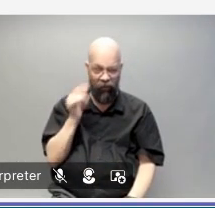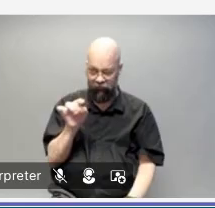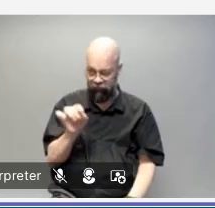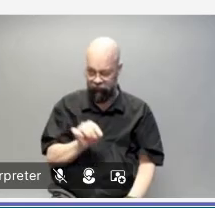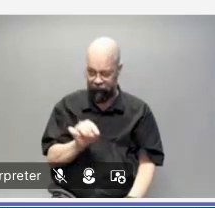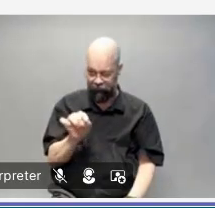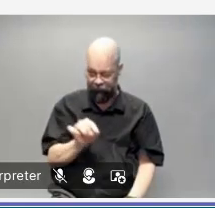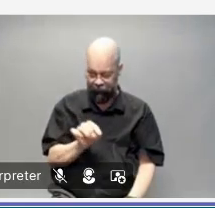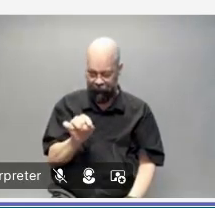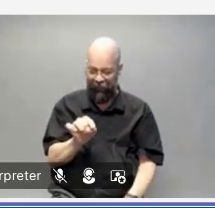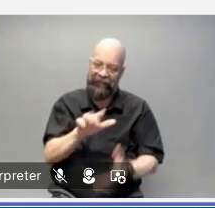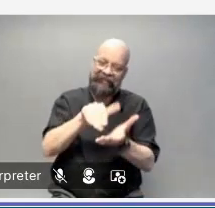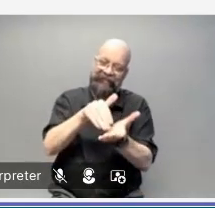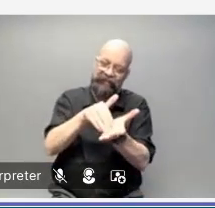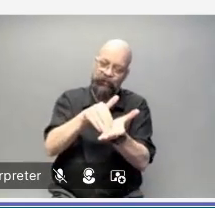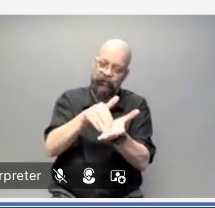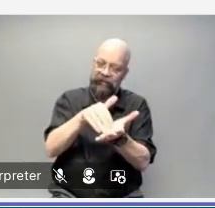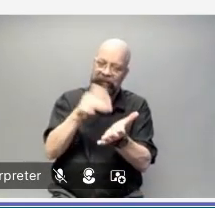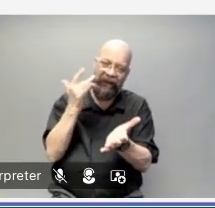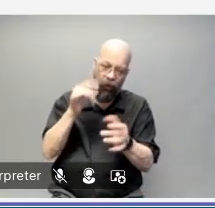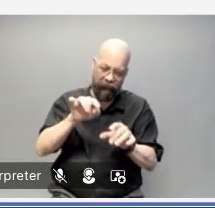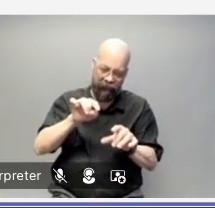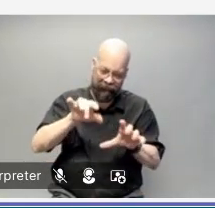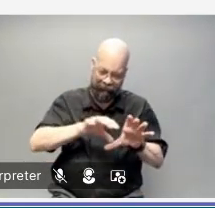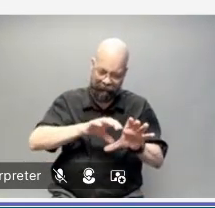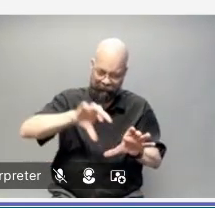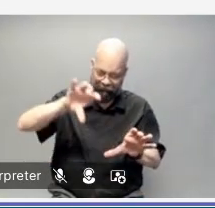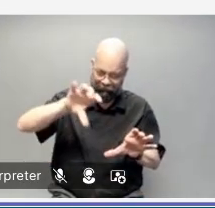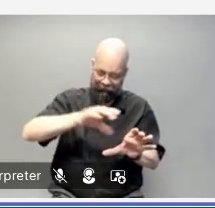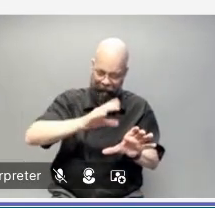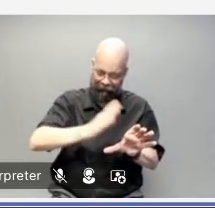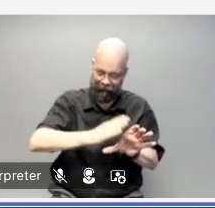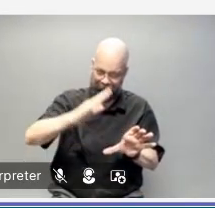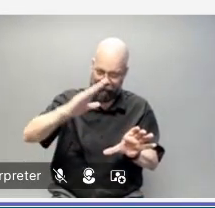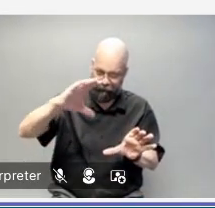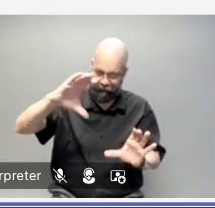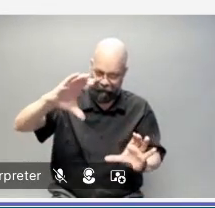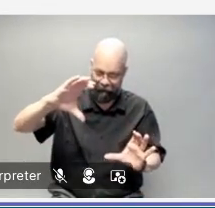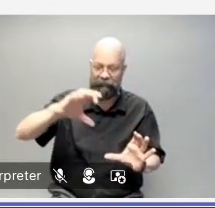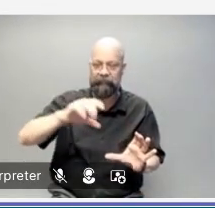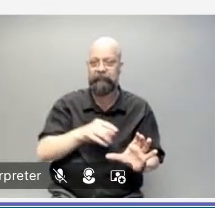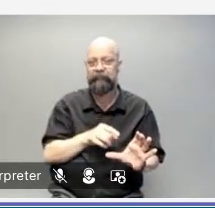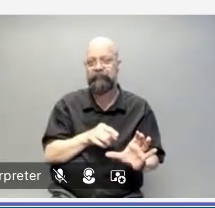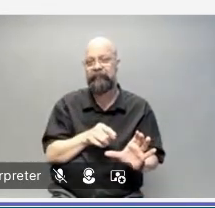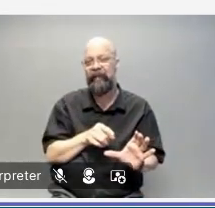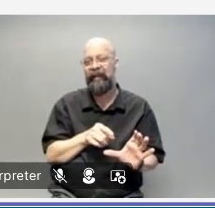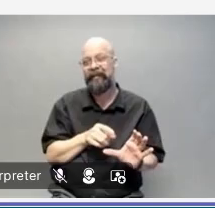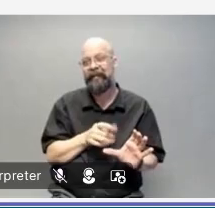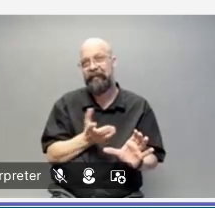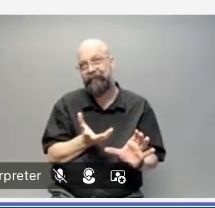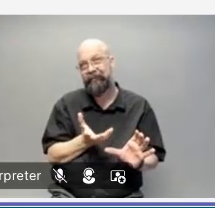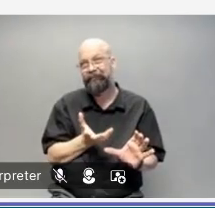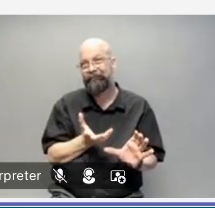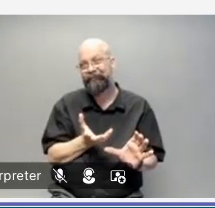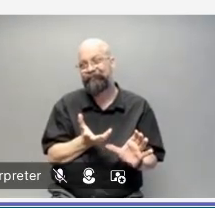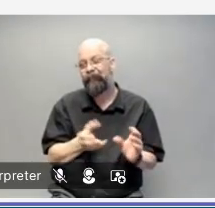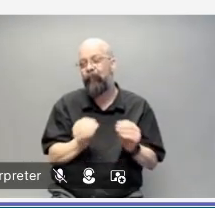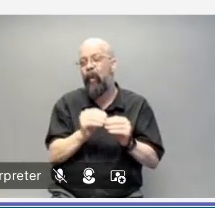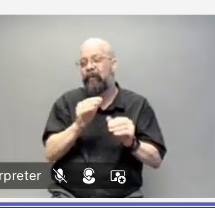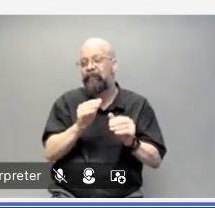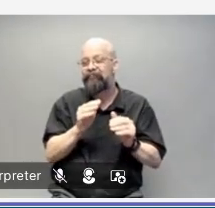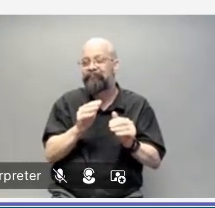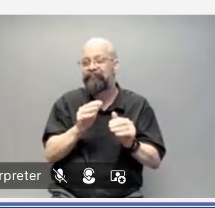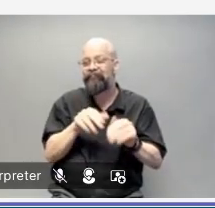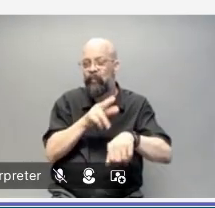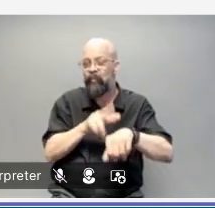Central California, and that's been a result of just the drier than normal conditions. It hasn't really taken a lot of